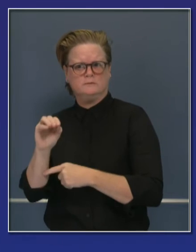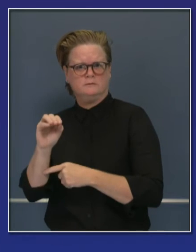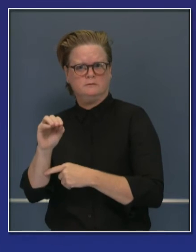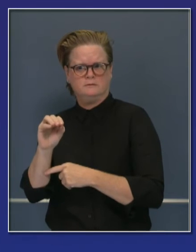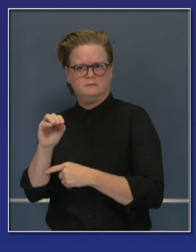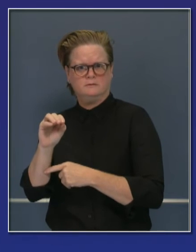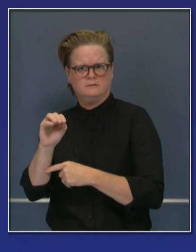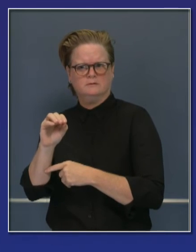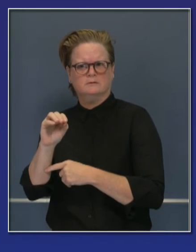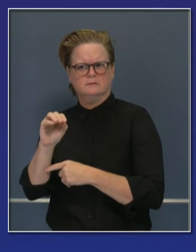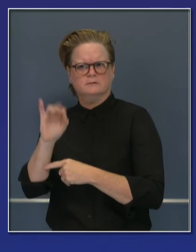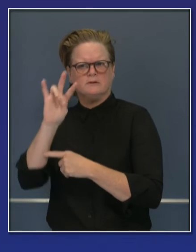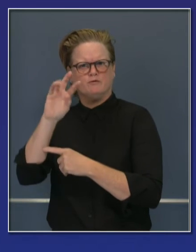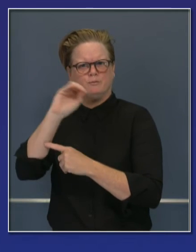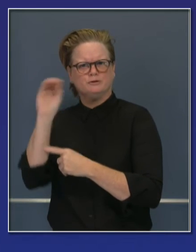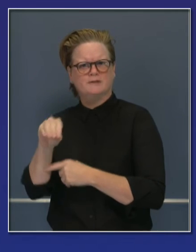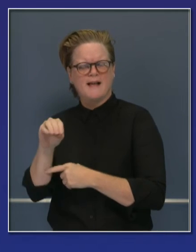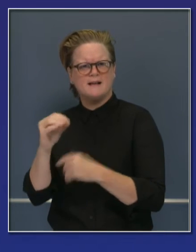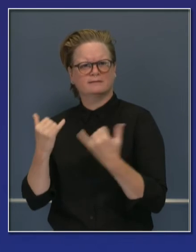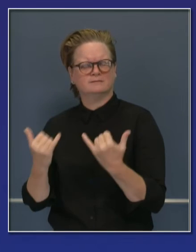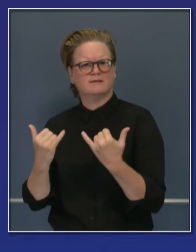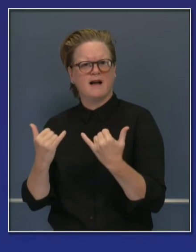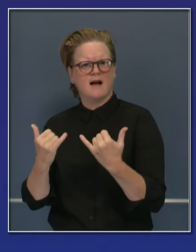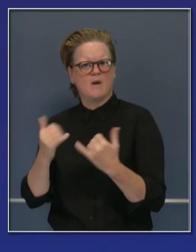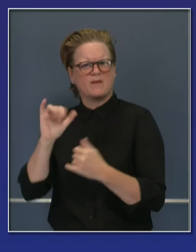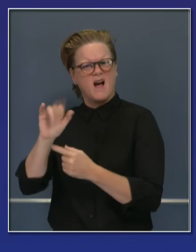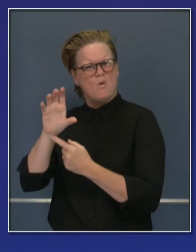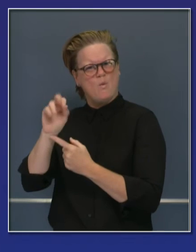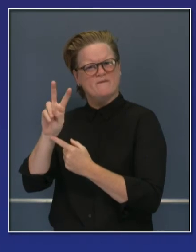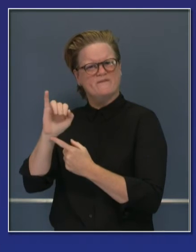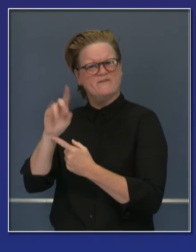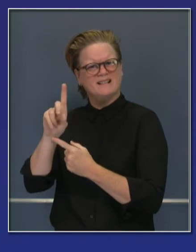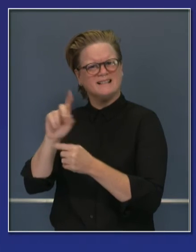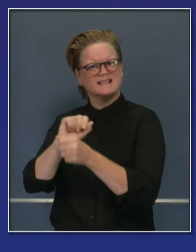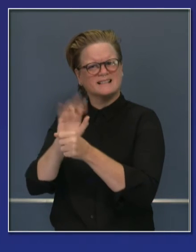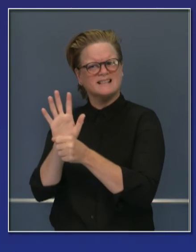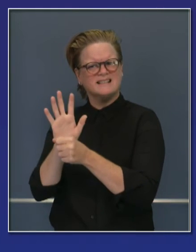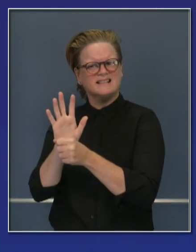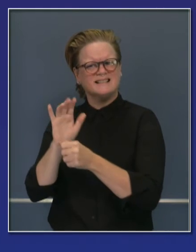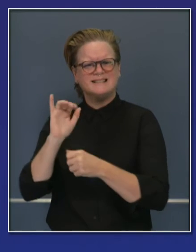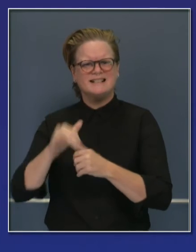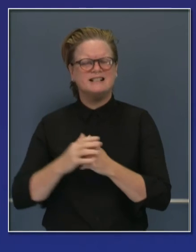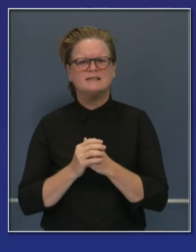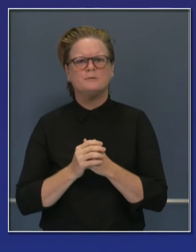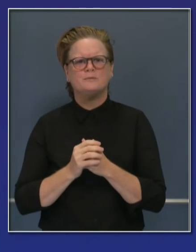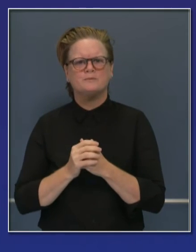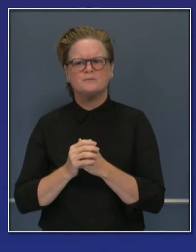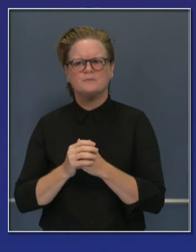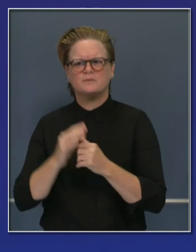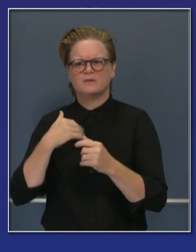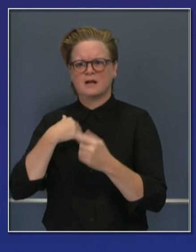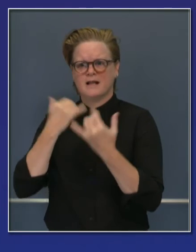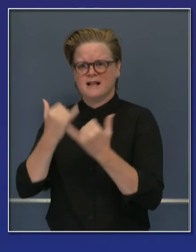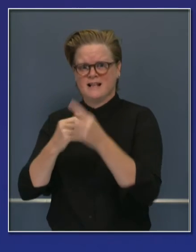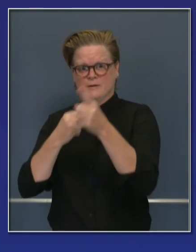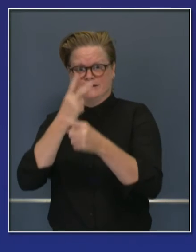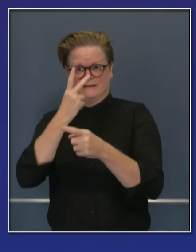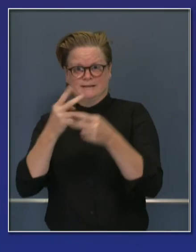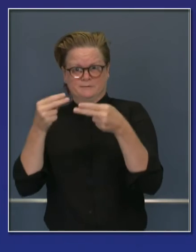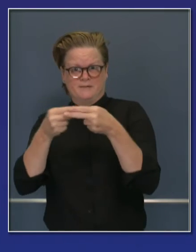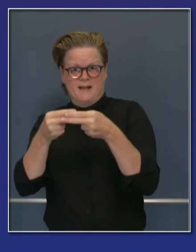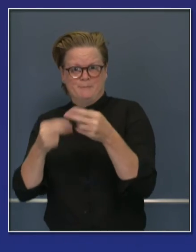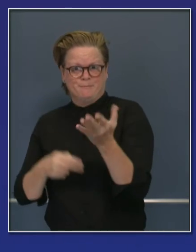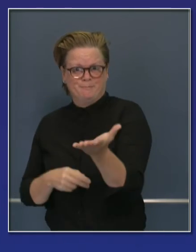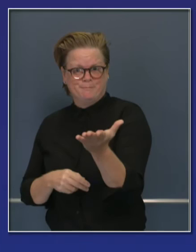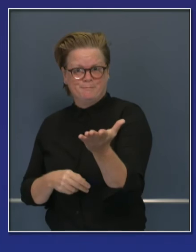positive patients. Not dissimilarly, as always, we experience increased rate of growth of hospitalizations. We'll